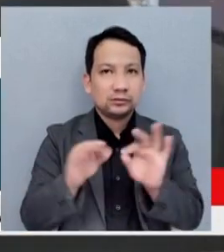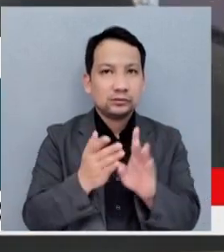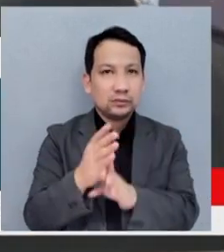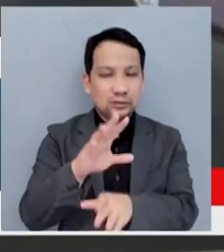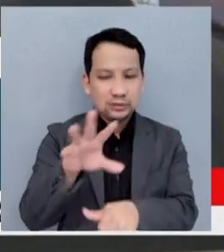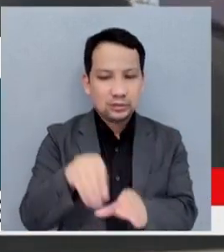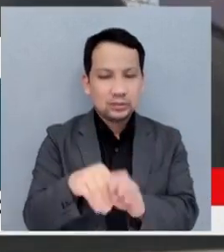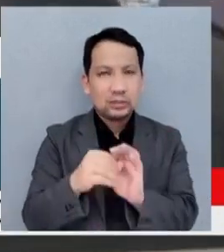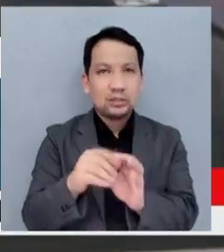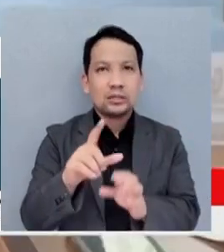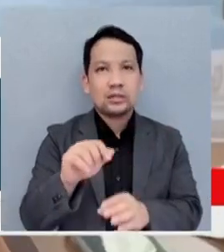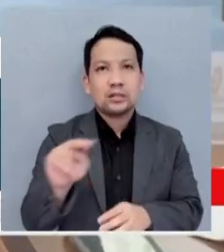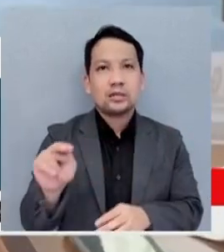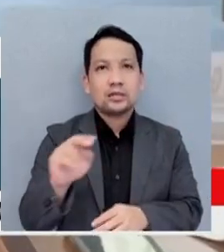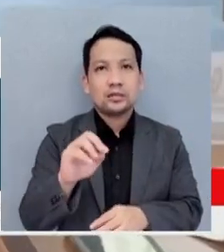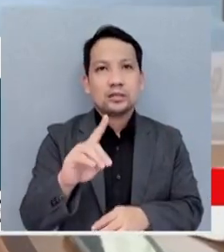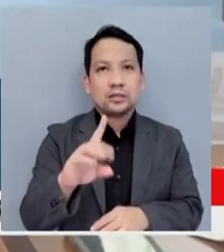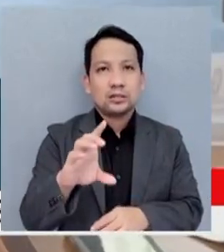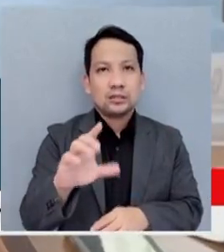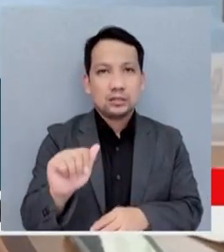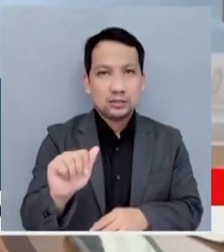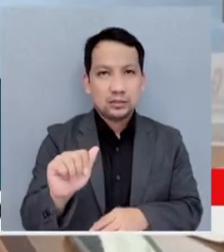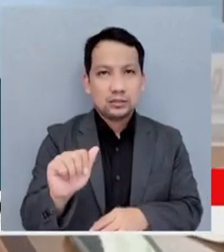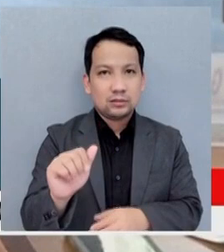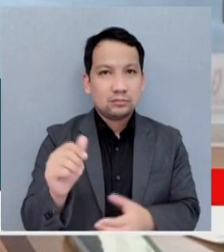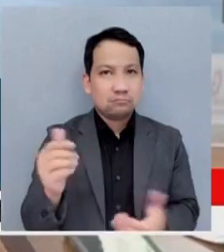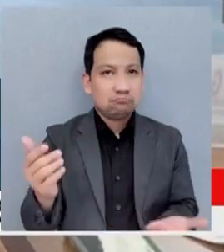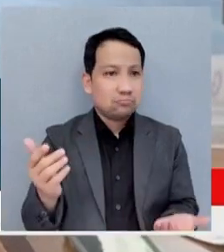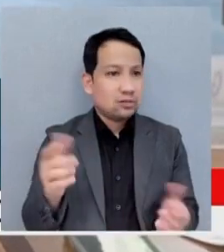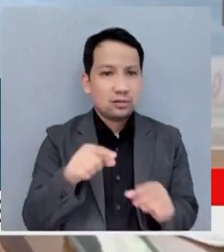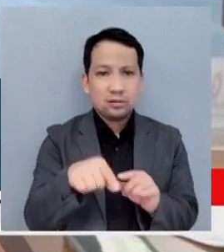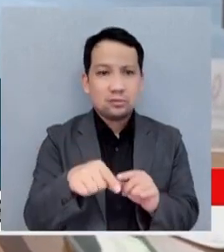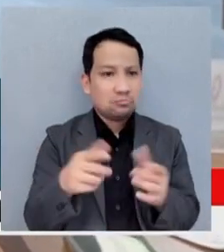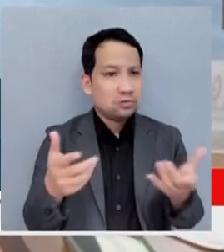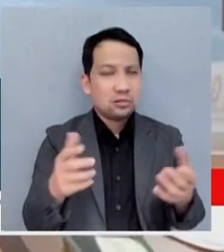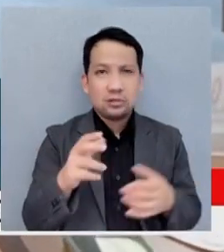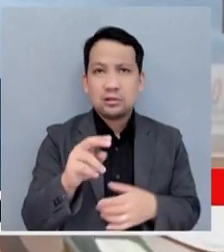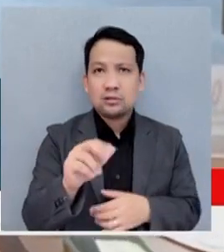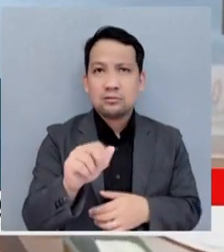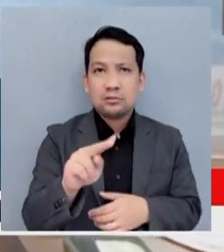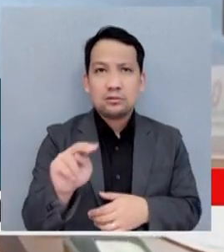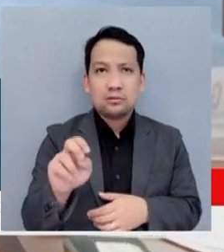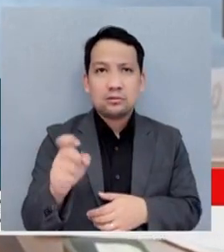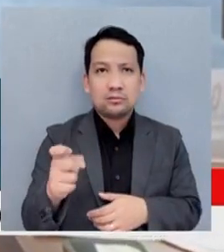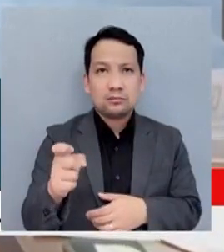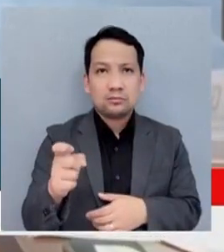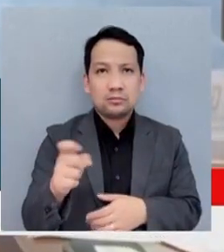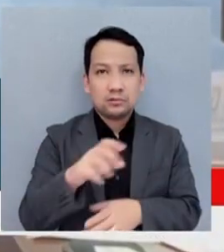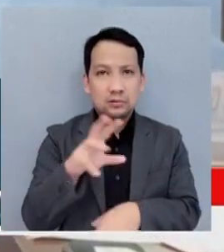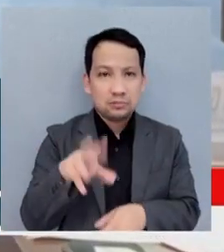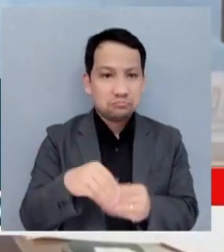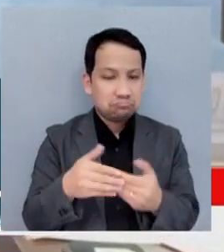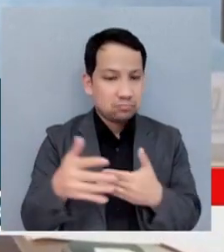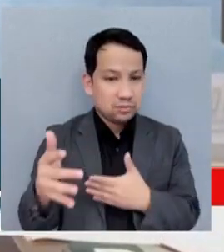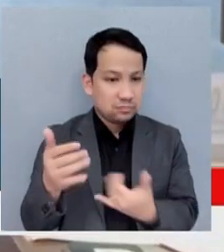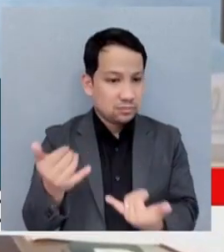the annex to the EDCA. So the annex is of no value. There is no annex, for all intents and purposes, until